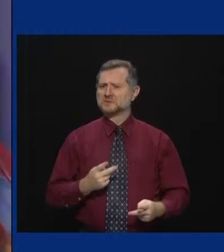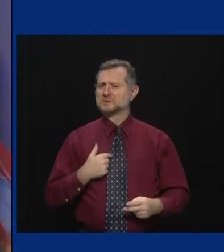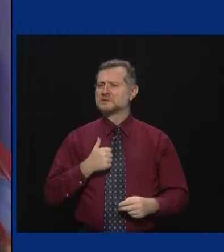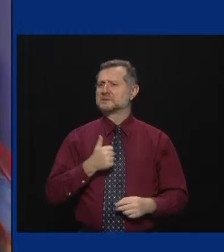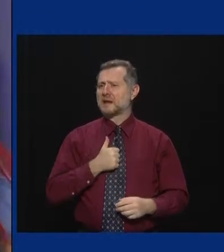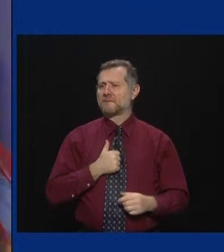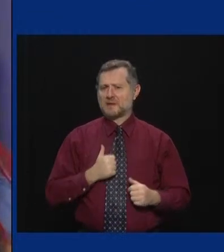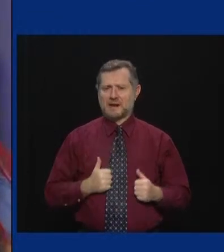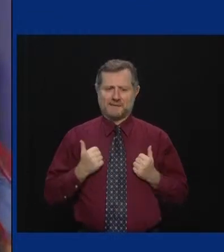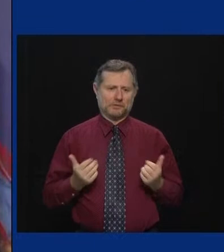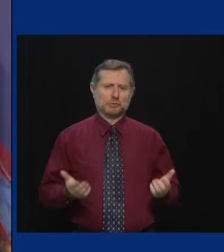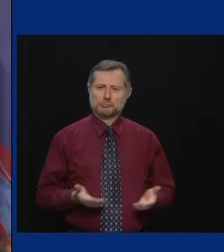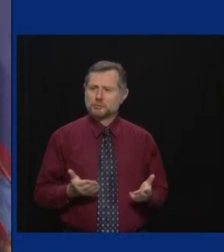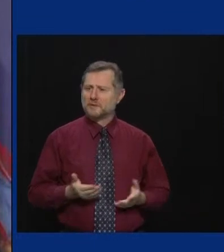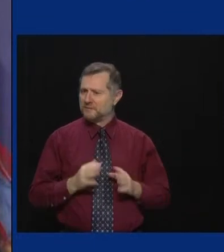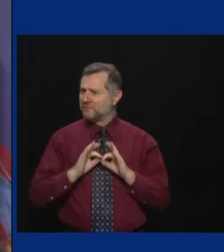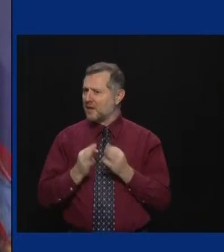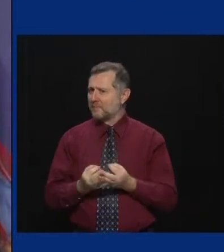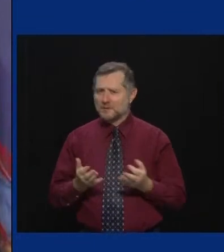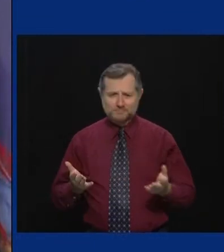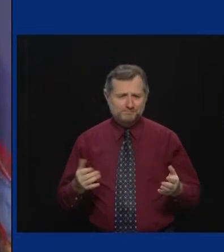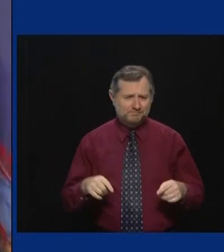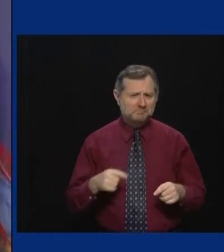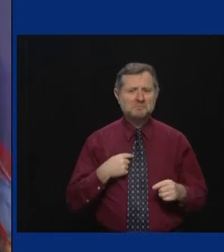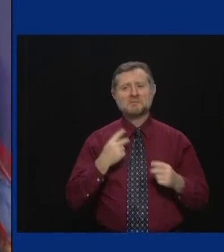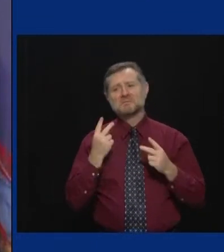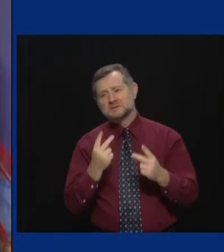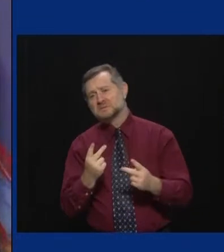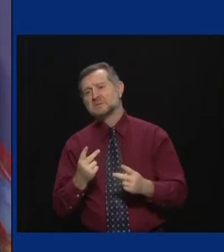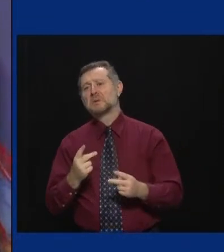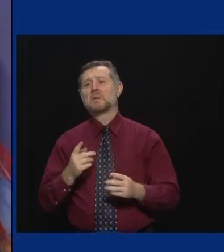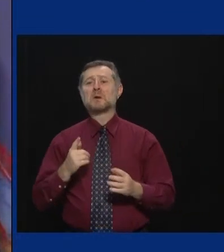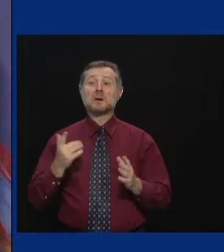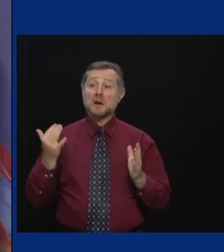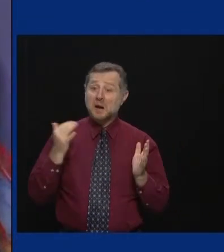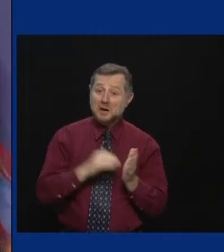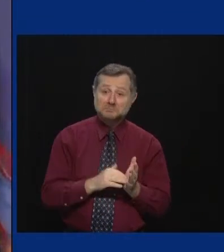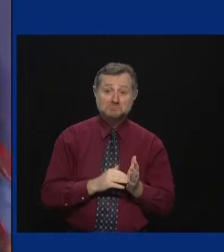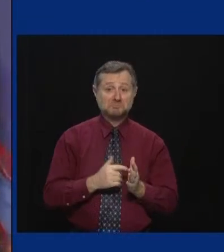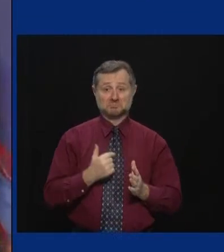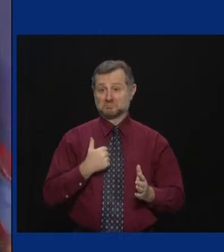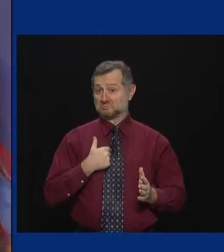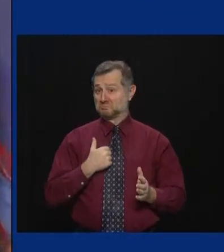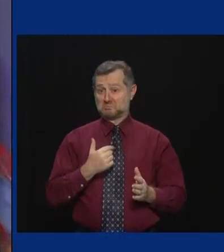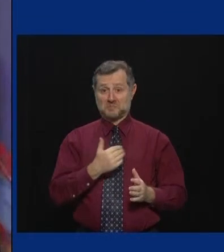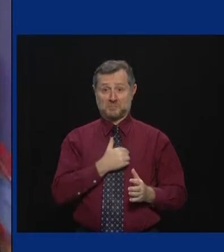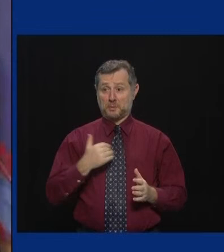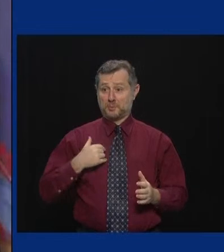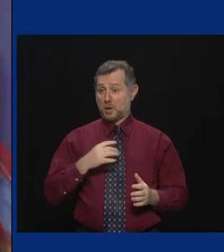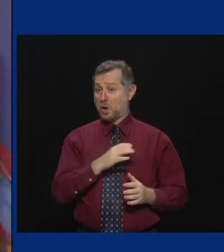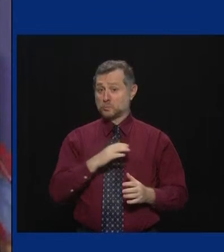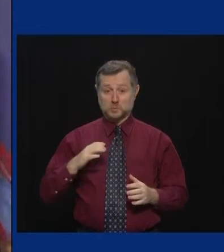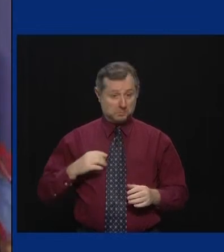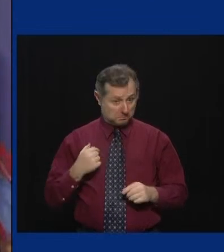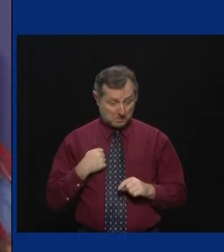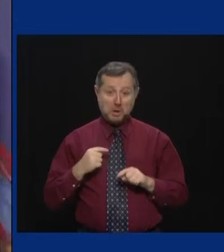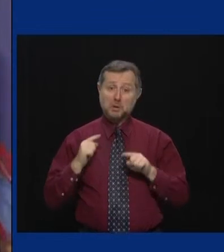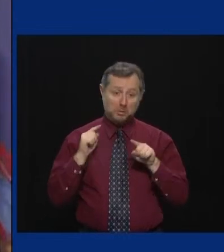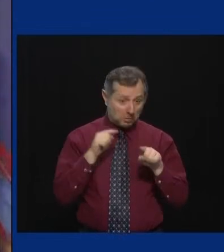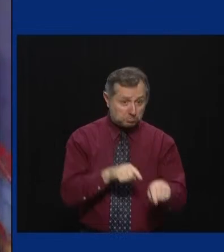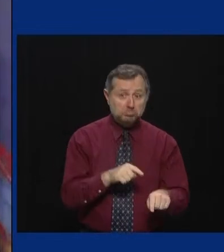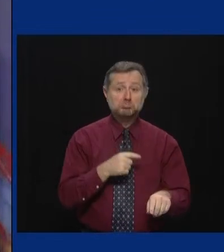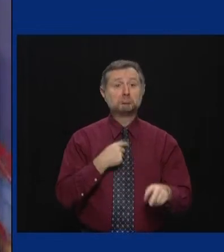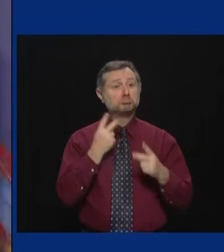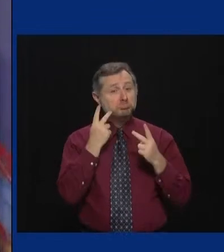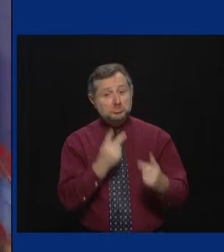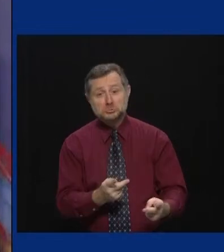my family many times. I came here as a member of Congress and got the full tour of all the turbines and got the whole sense of everything that's involved here. I've